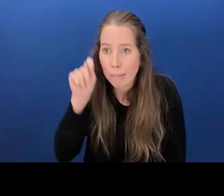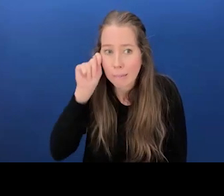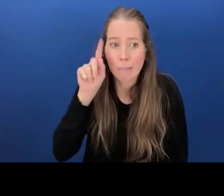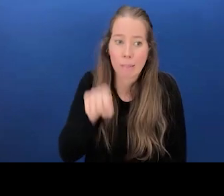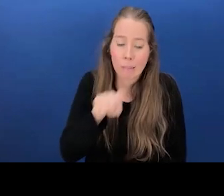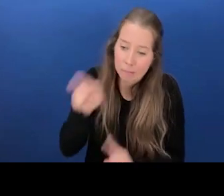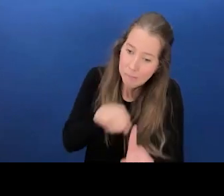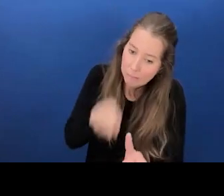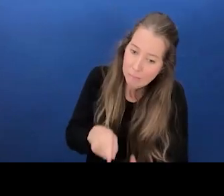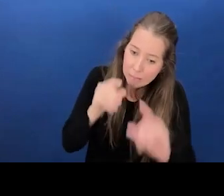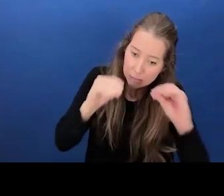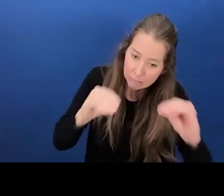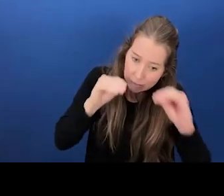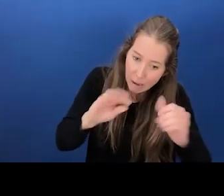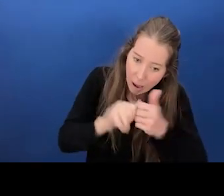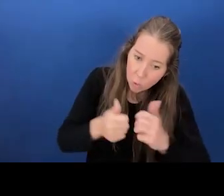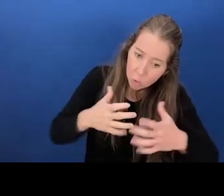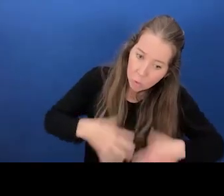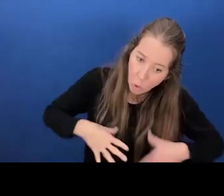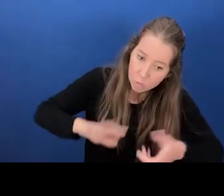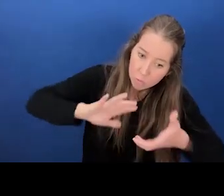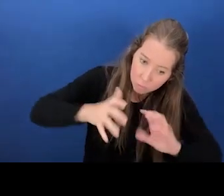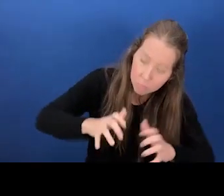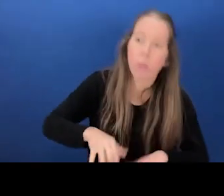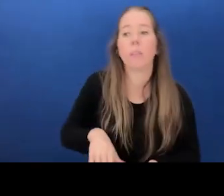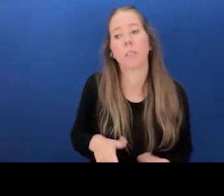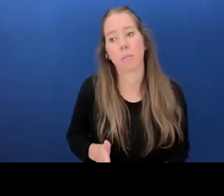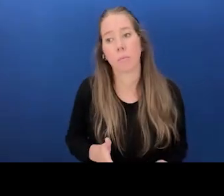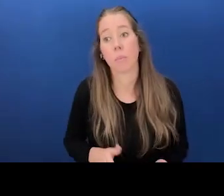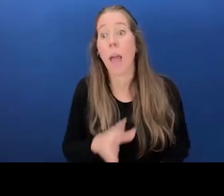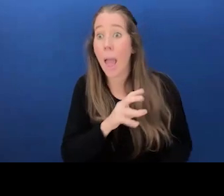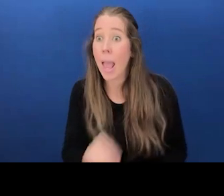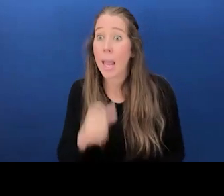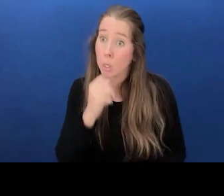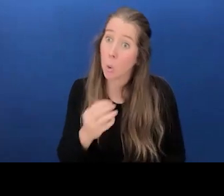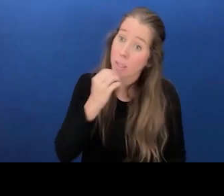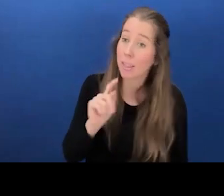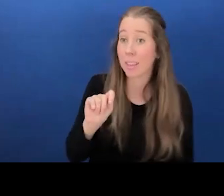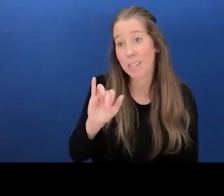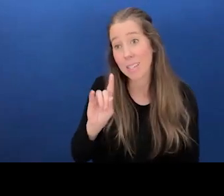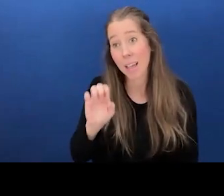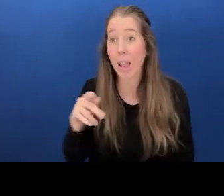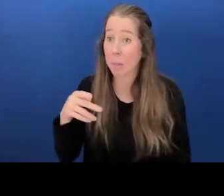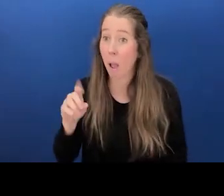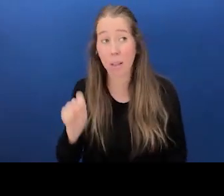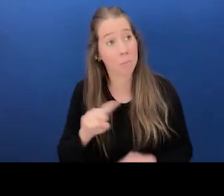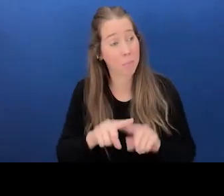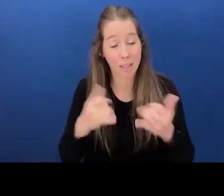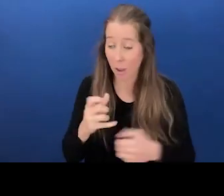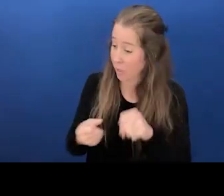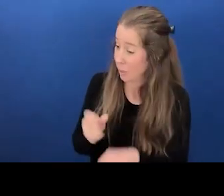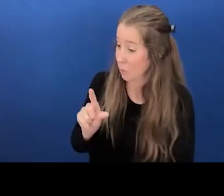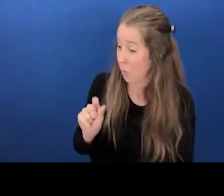instructions to do the laundry. Who would have thought one of those instructions would also have to be, and don't eat the Tide Pods. But it's 2024 and here we are.